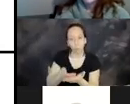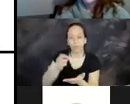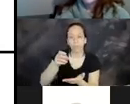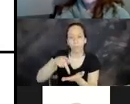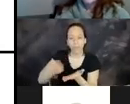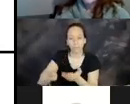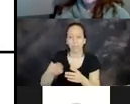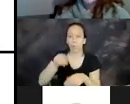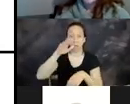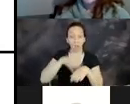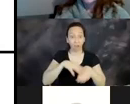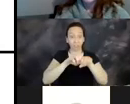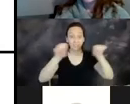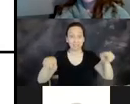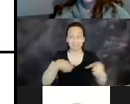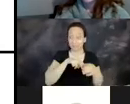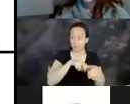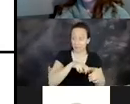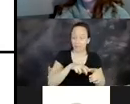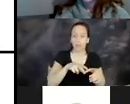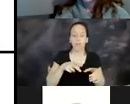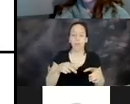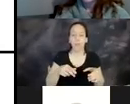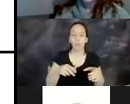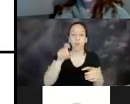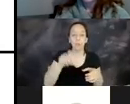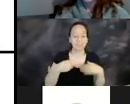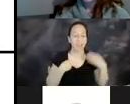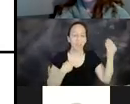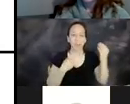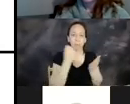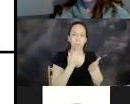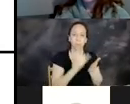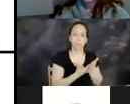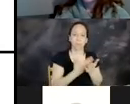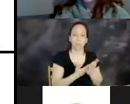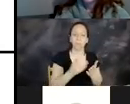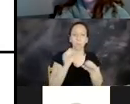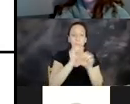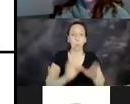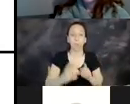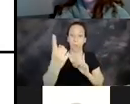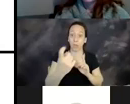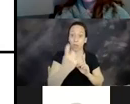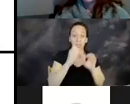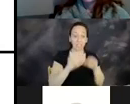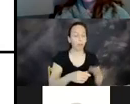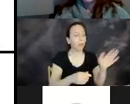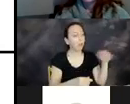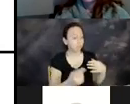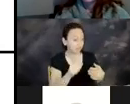that MBTA will be able, employees would be able to ask you to show your proof of payment once you're on our